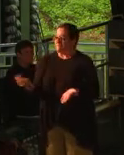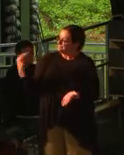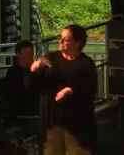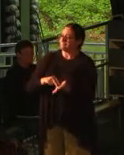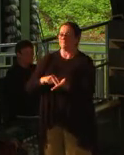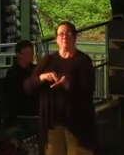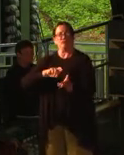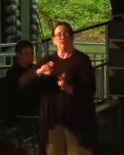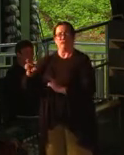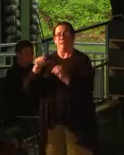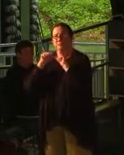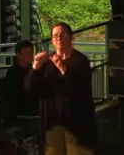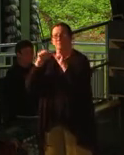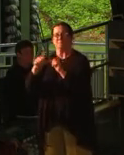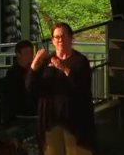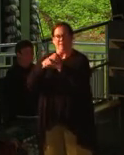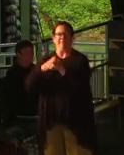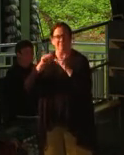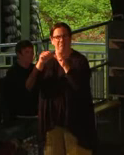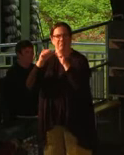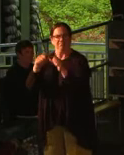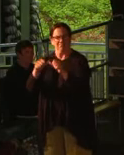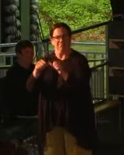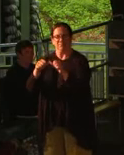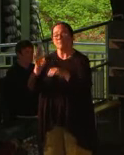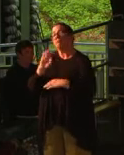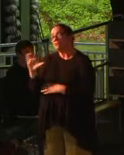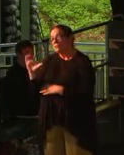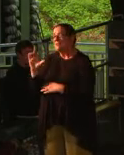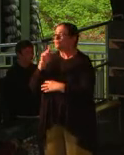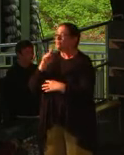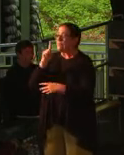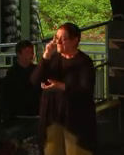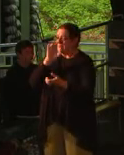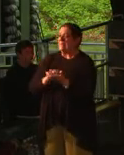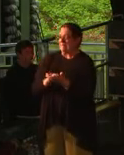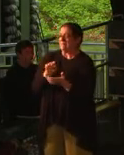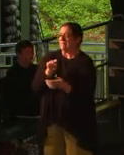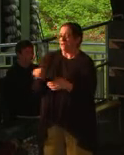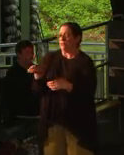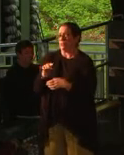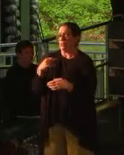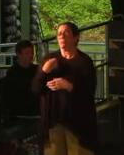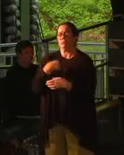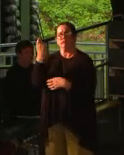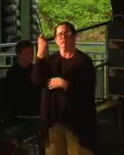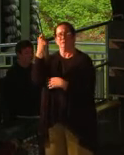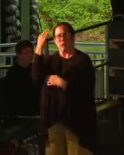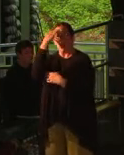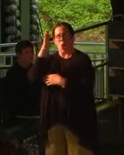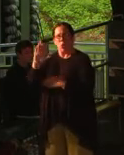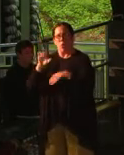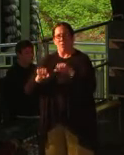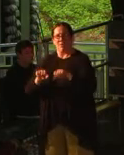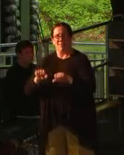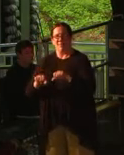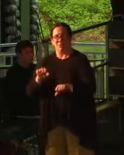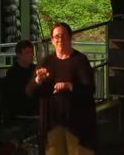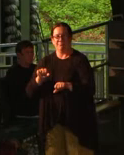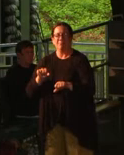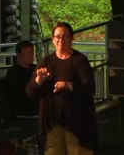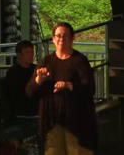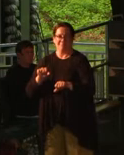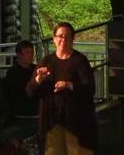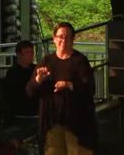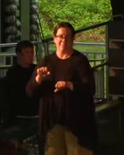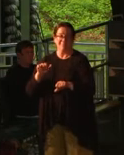Community College believes in you. We know your potential because we know